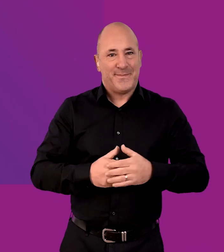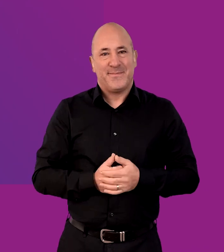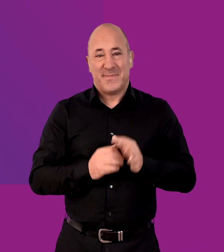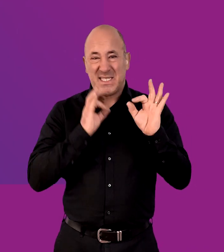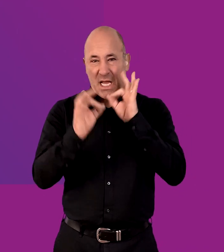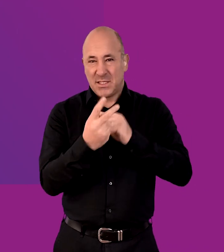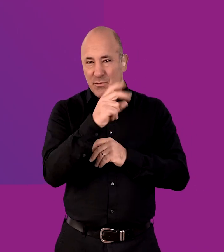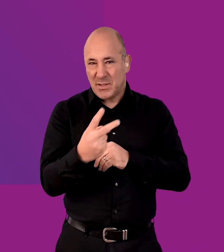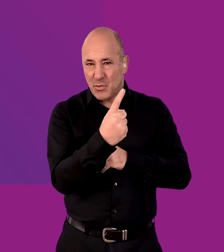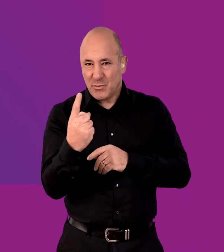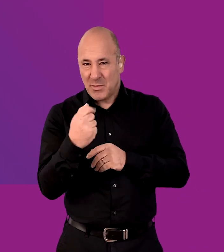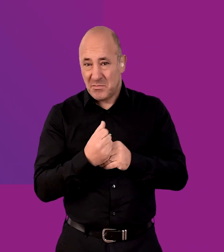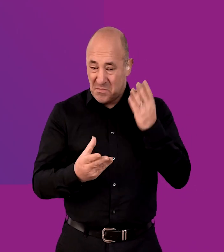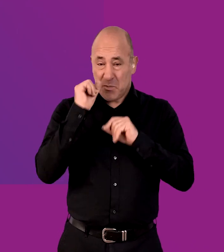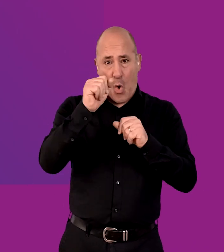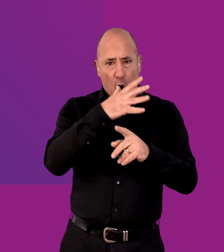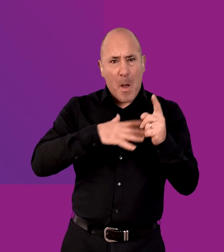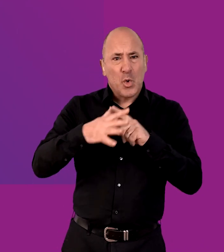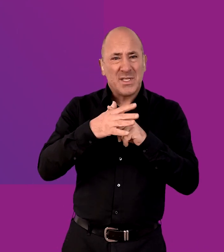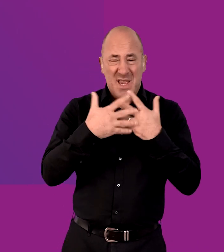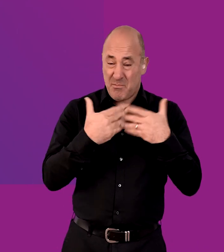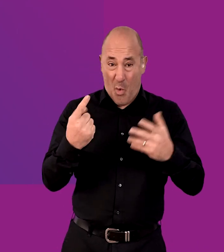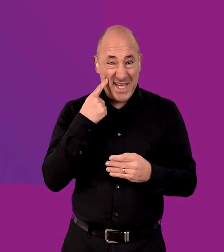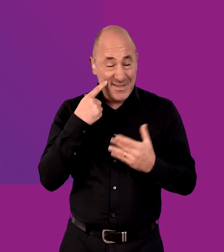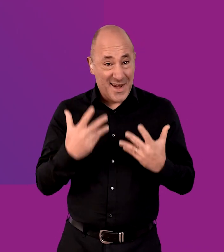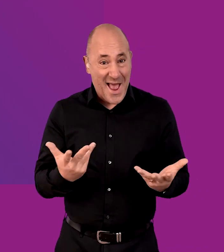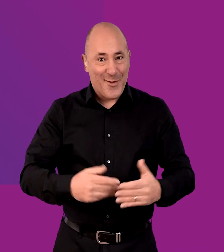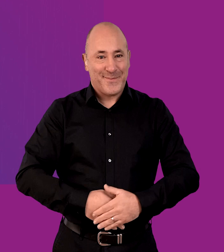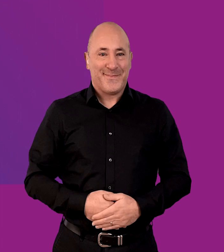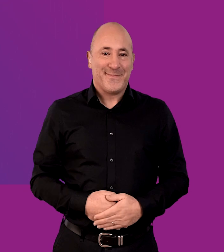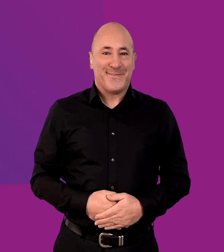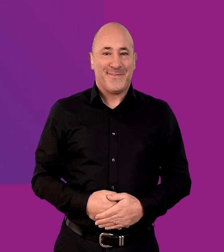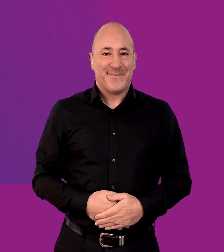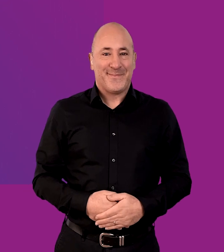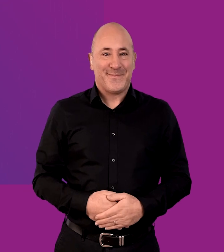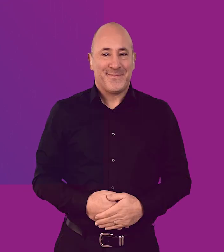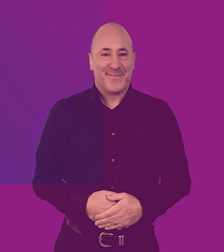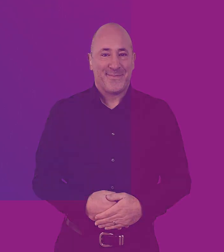Census 2021. Learning about your community has never been easier.